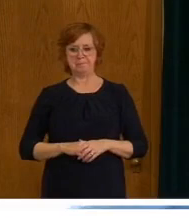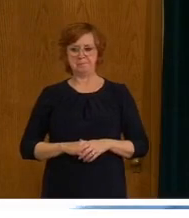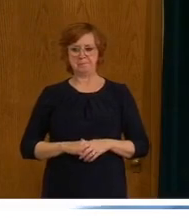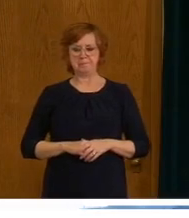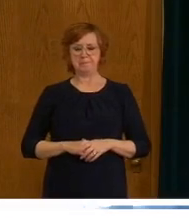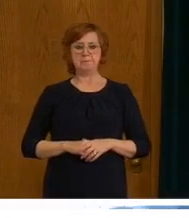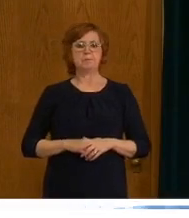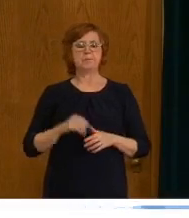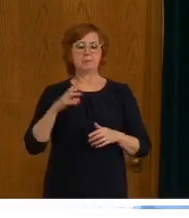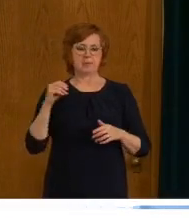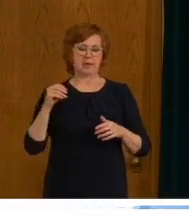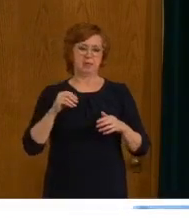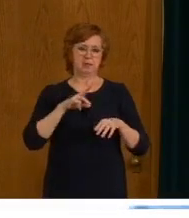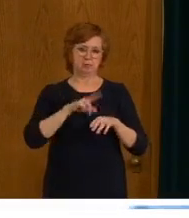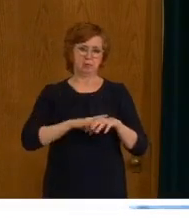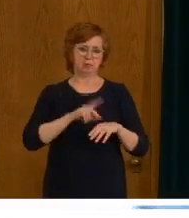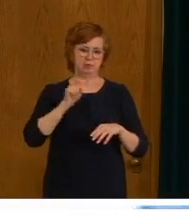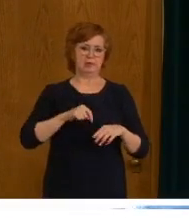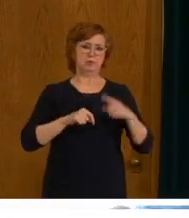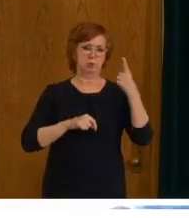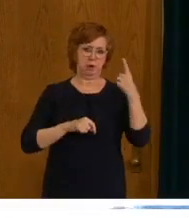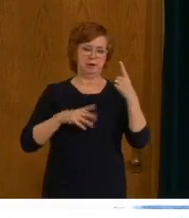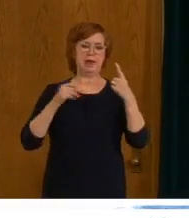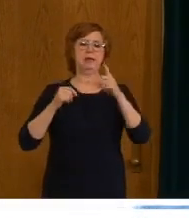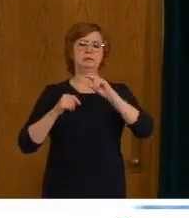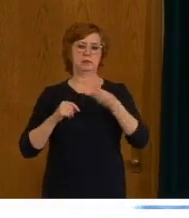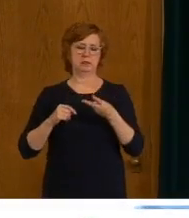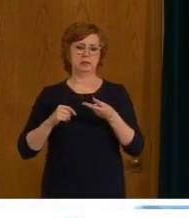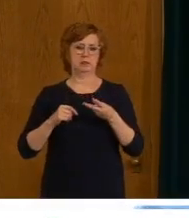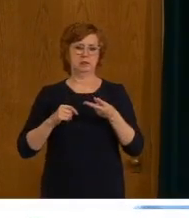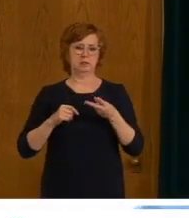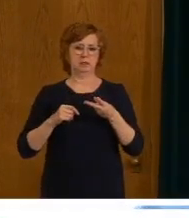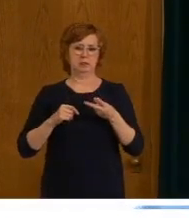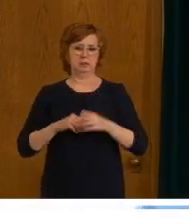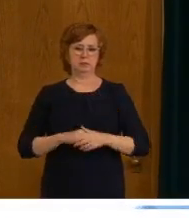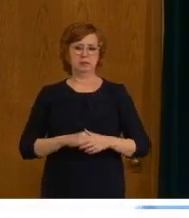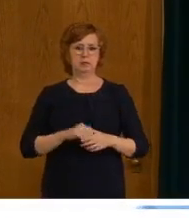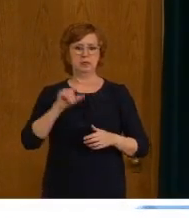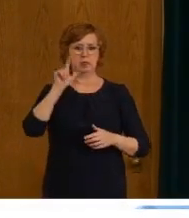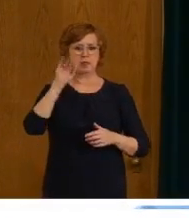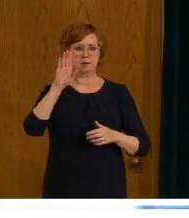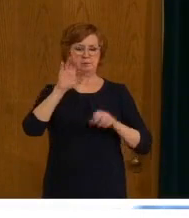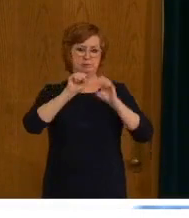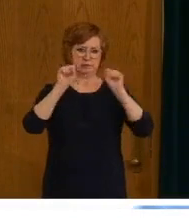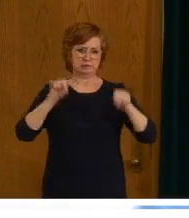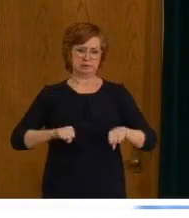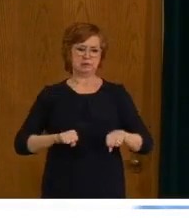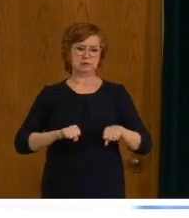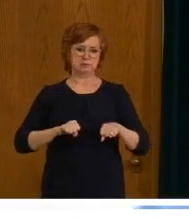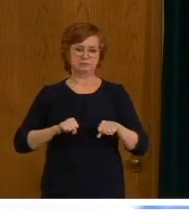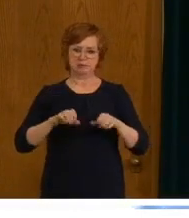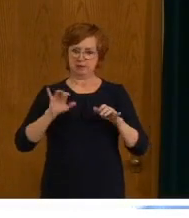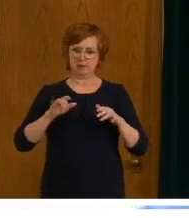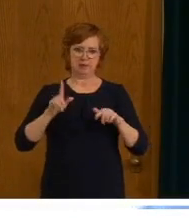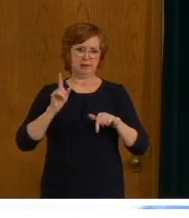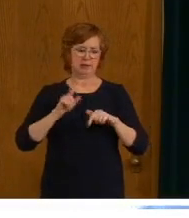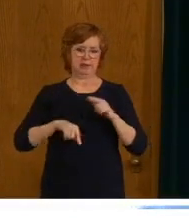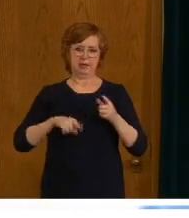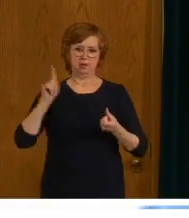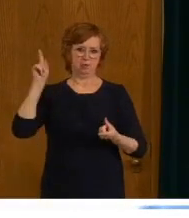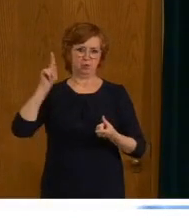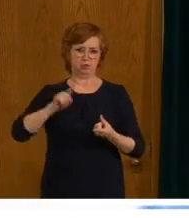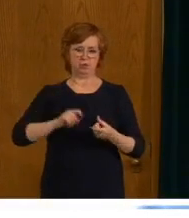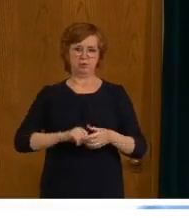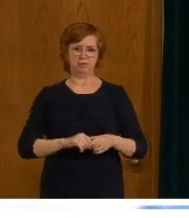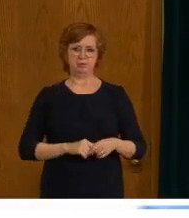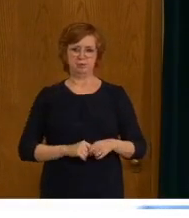need a confirmatory test, so that's one thing. But our lab testing system, it must remain robust. Countries that are successfully reopening